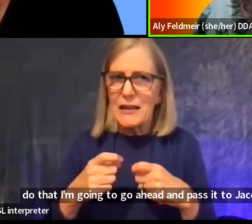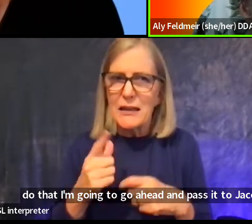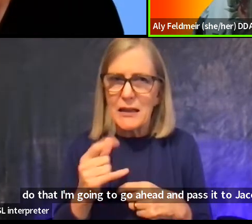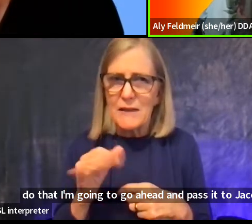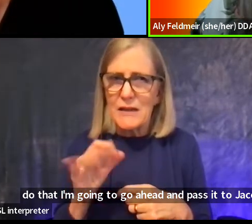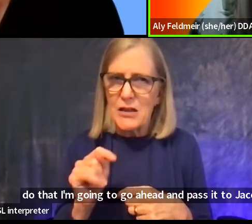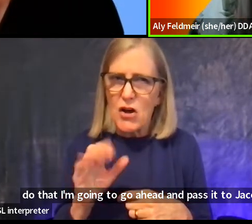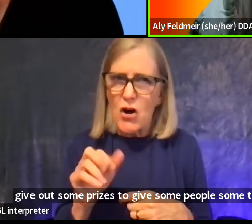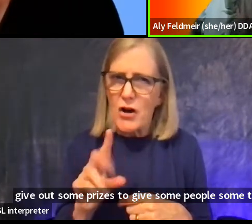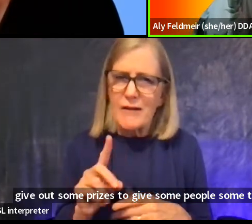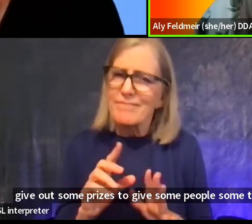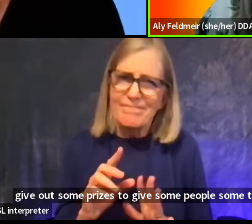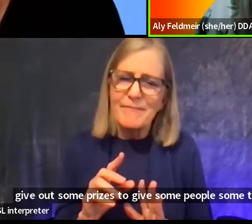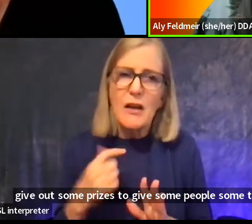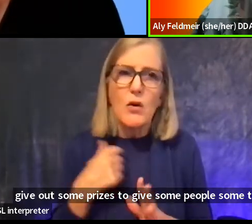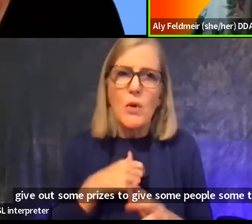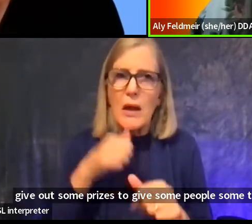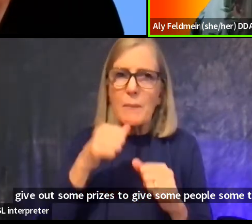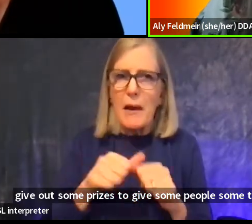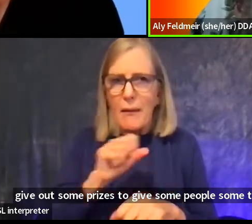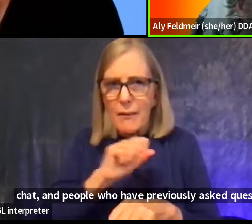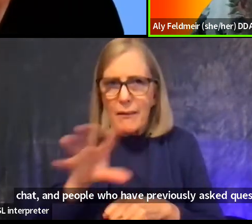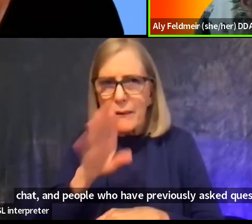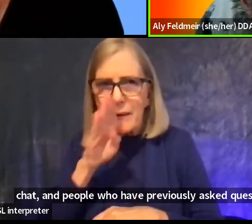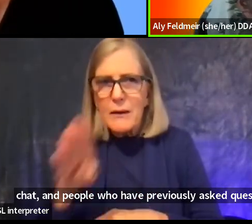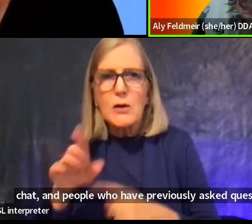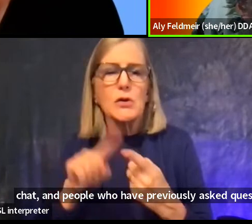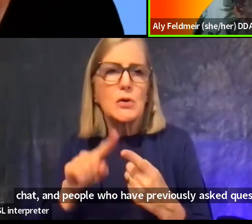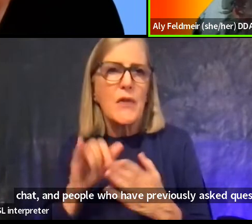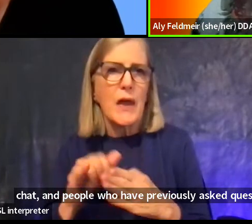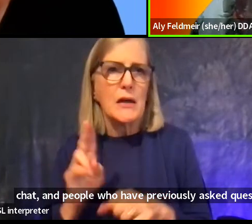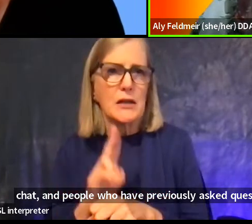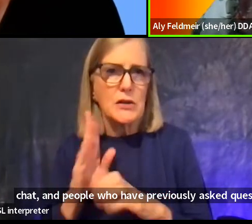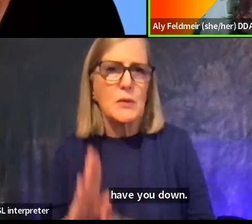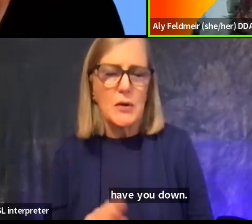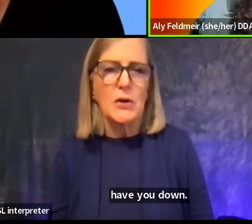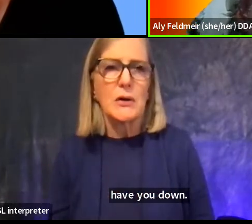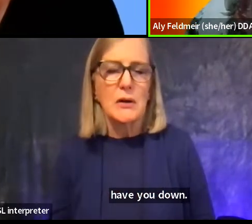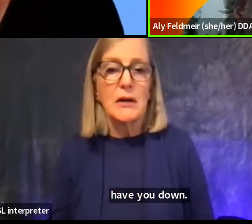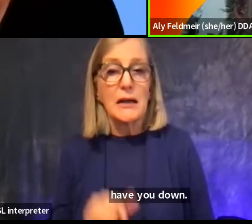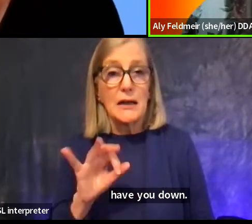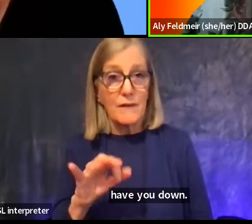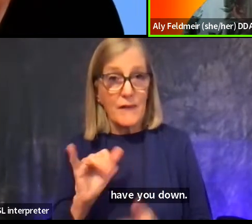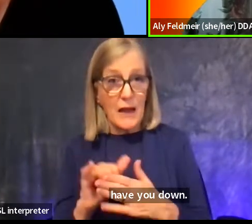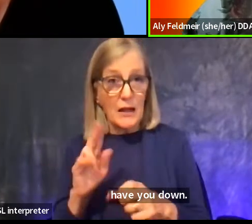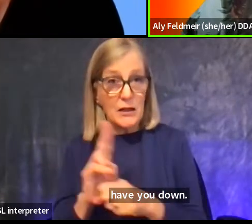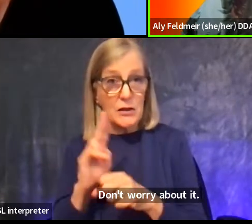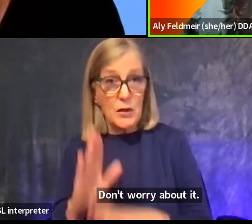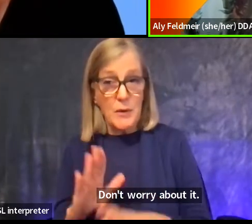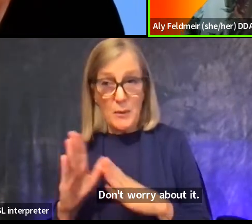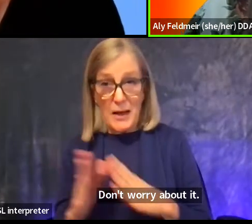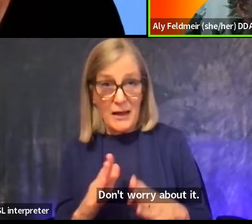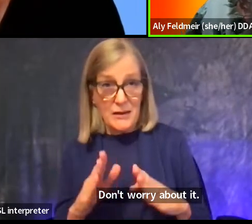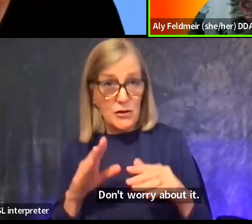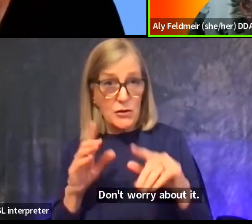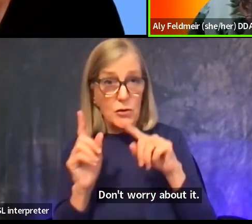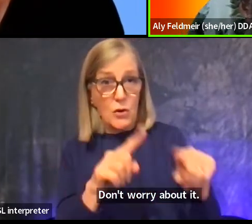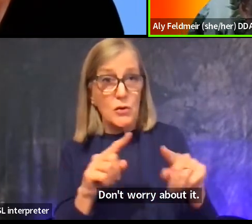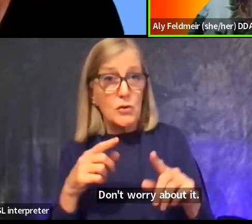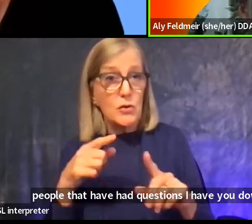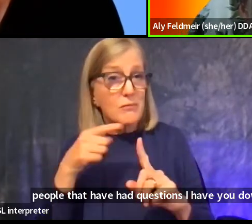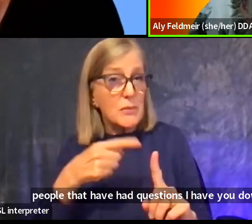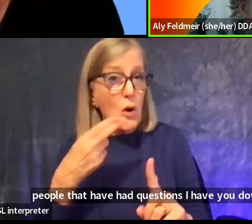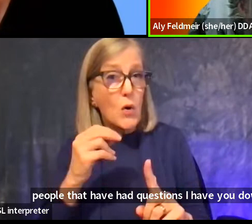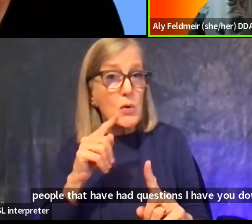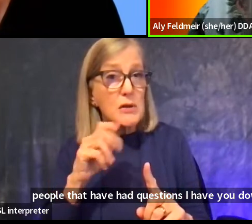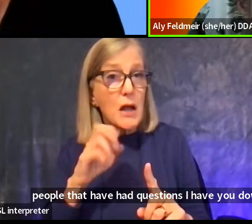we mail them directly to the consumer. If the consumer is due to be at the hotel for more than a couple